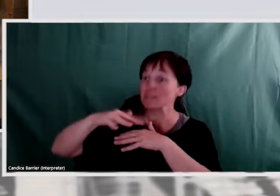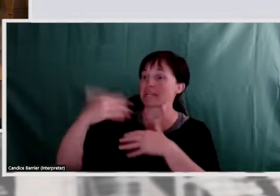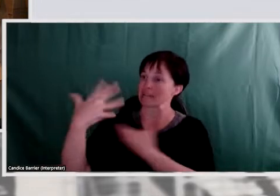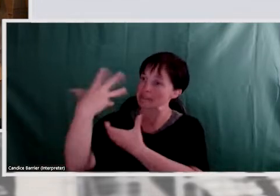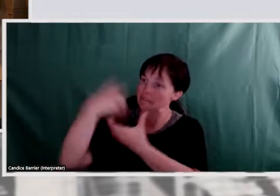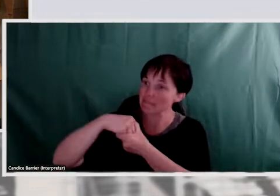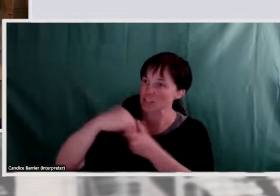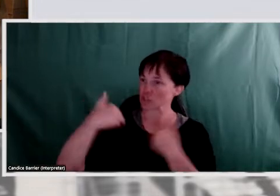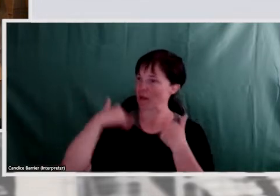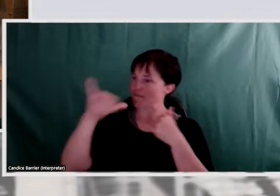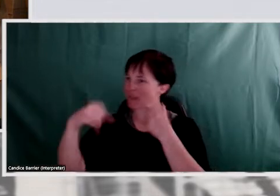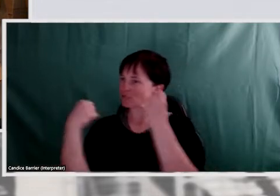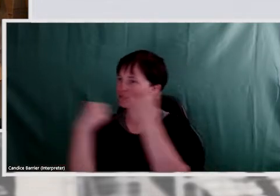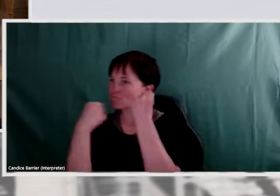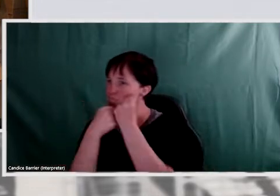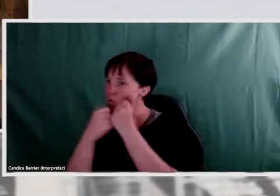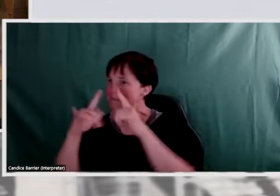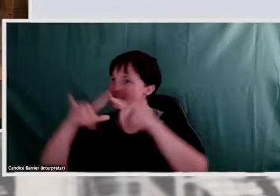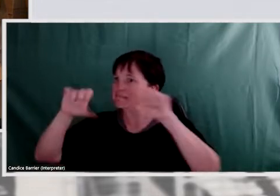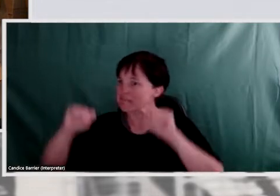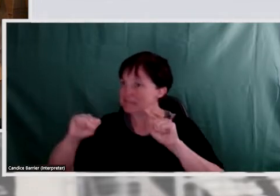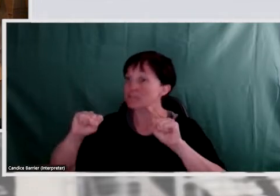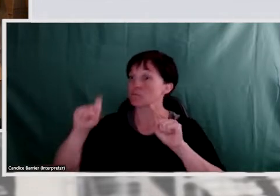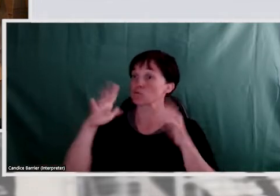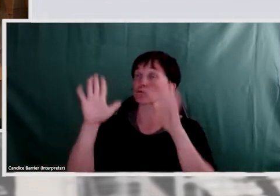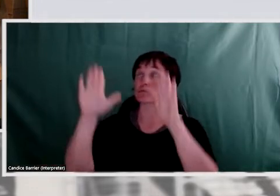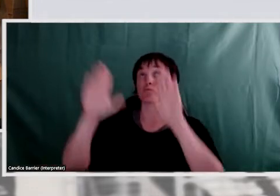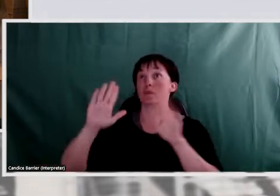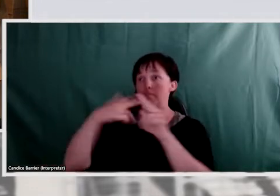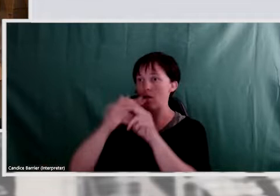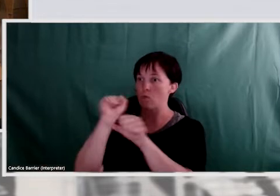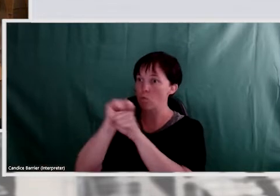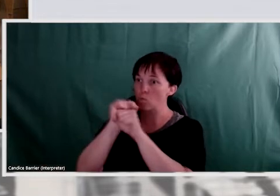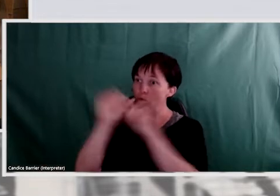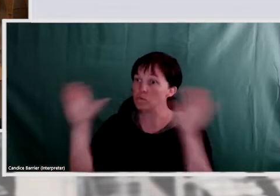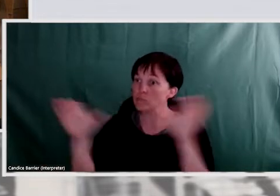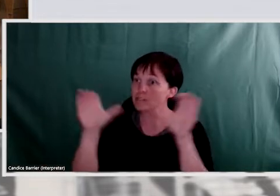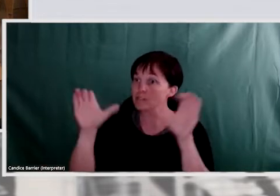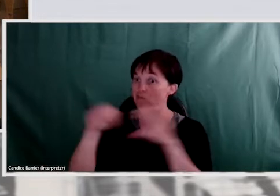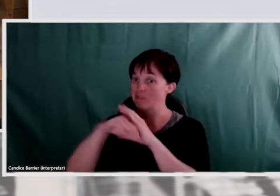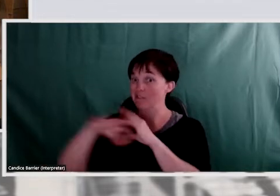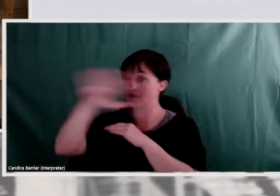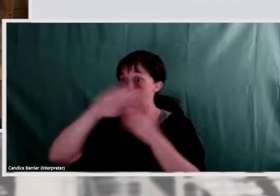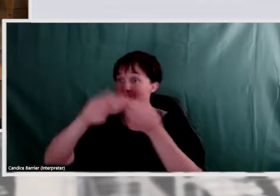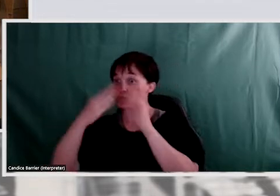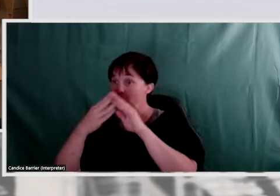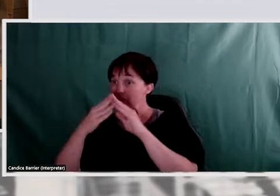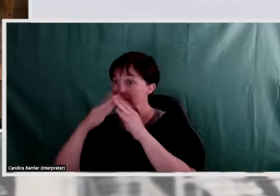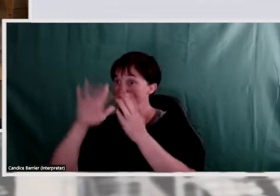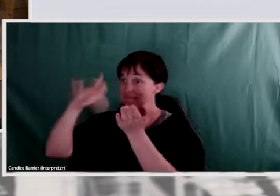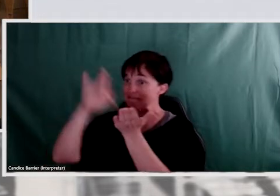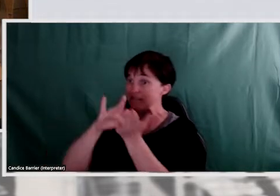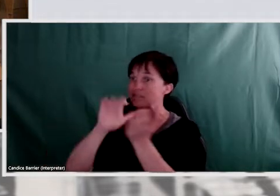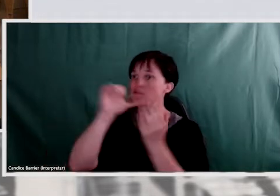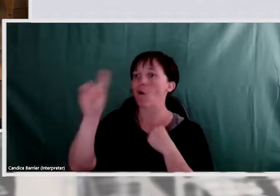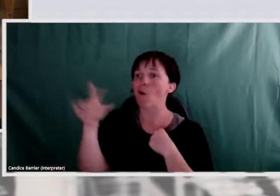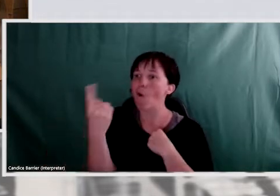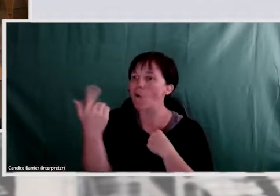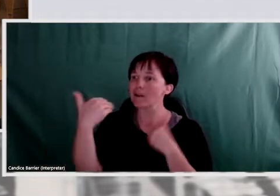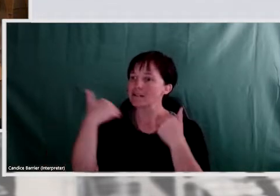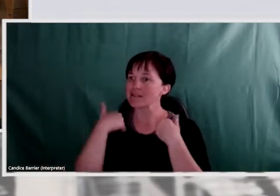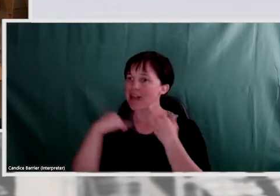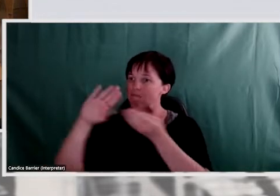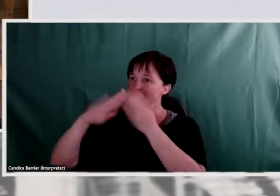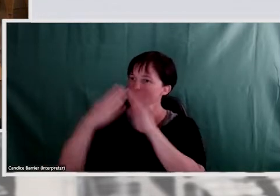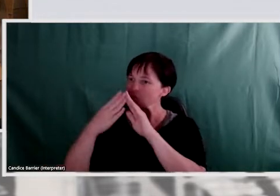support systems. And what's really great about the work that we do at our Healthy Active Living Centers is not only that we have our community-based